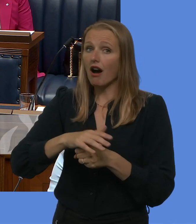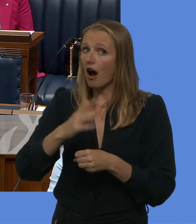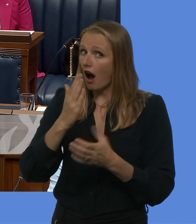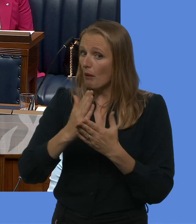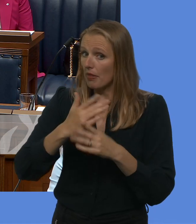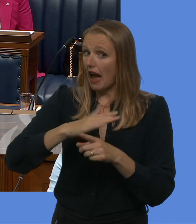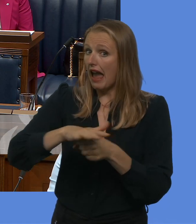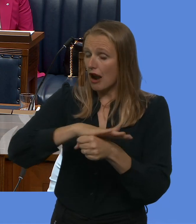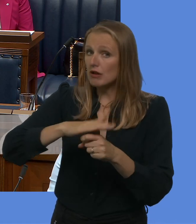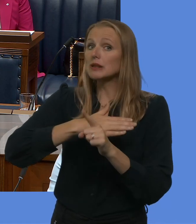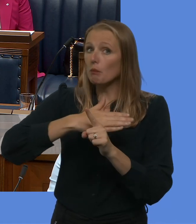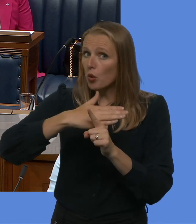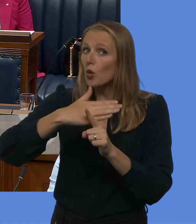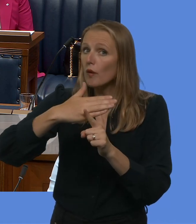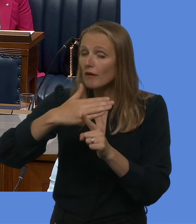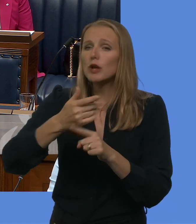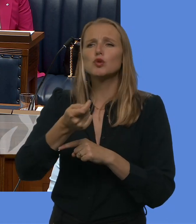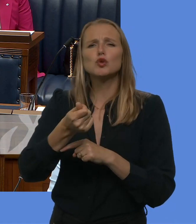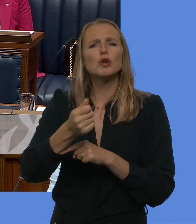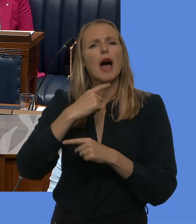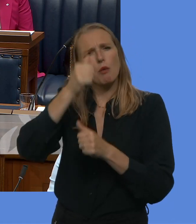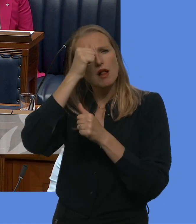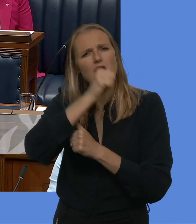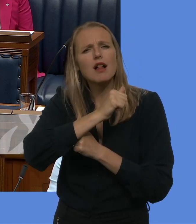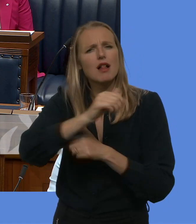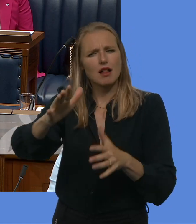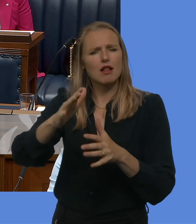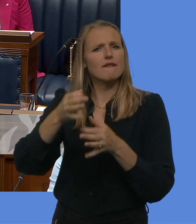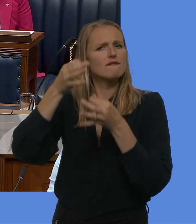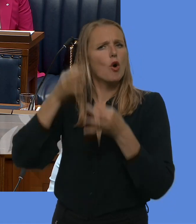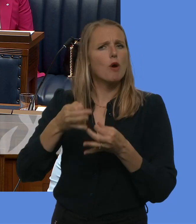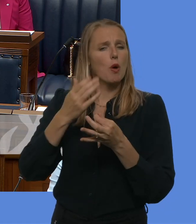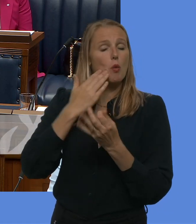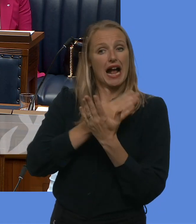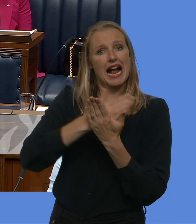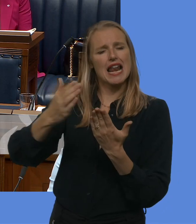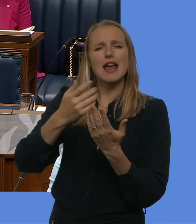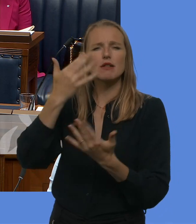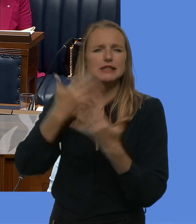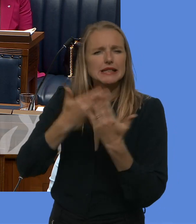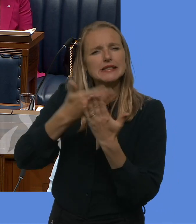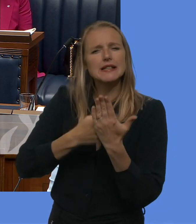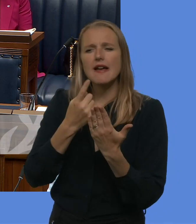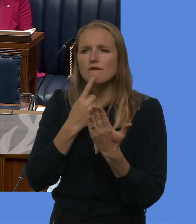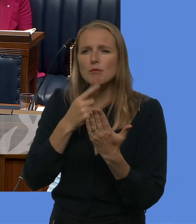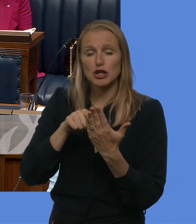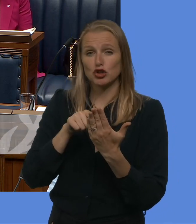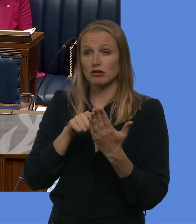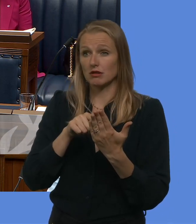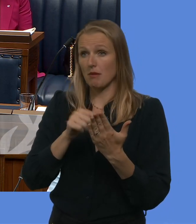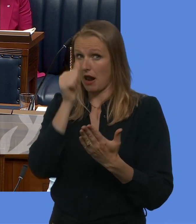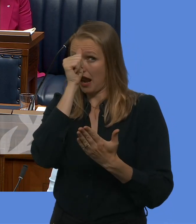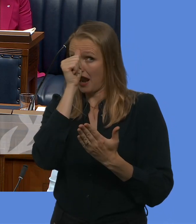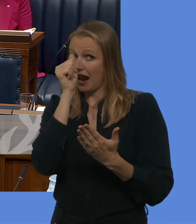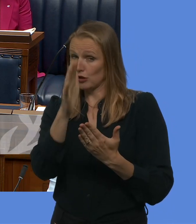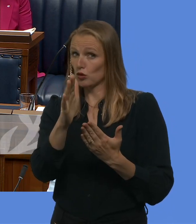I intend to update the House more formally whenever we have a much clearer picture, but I can say to the member